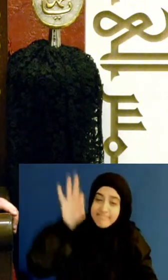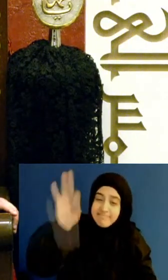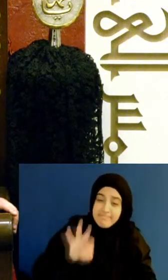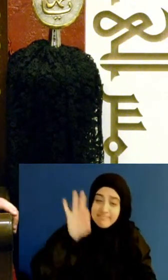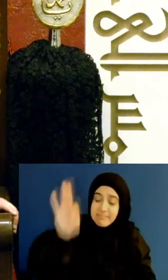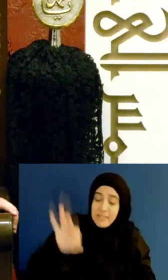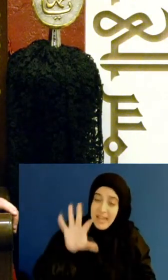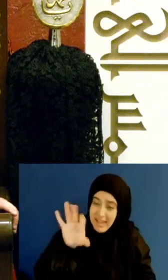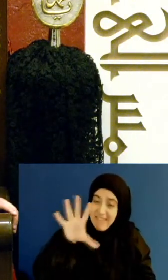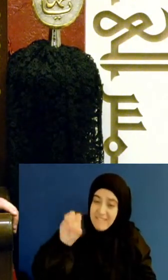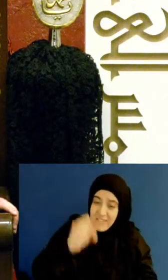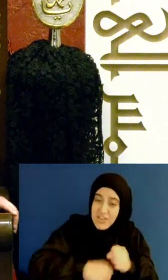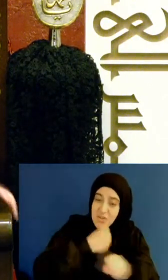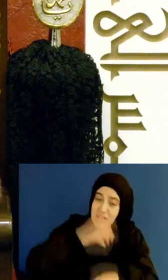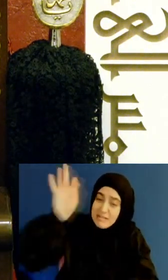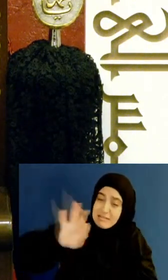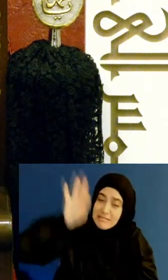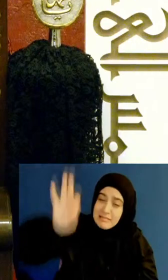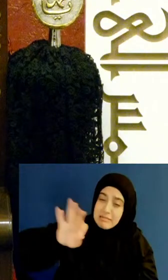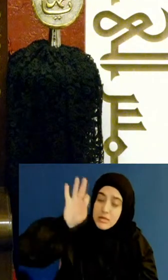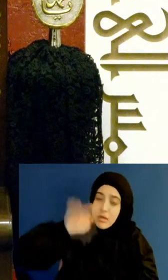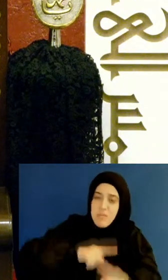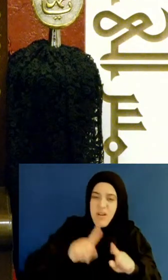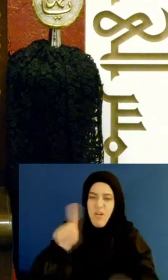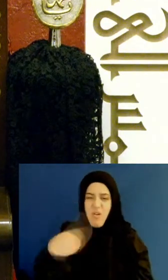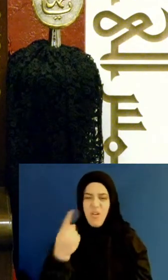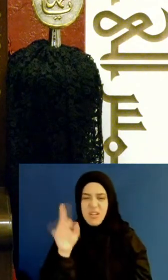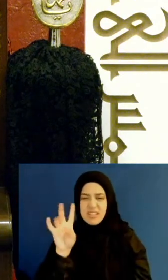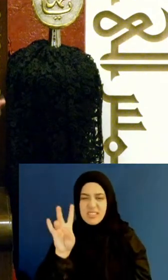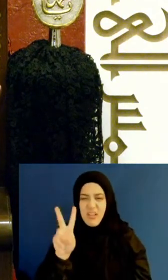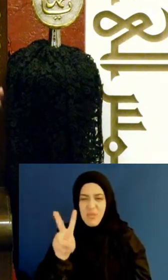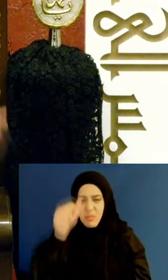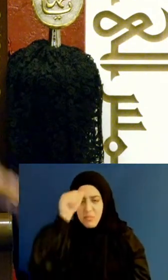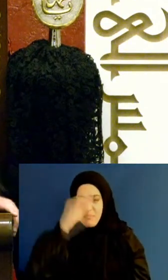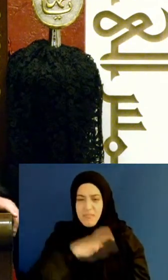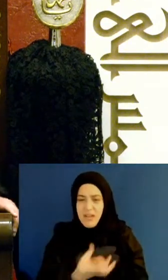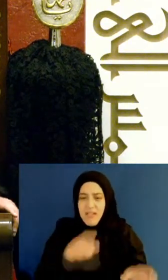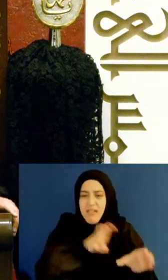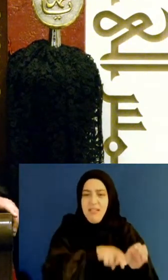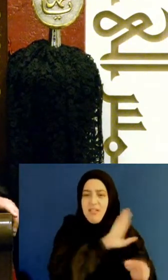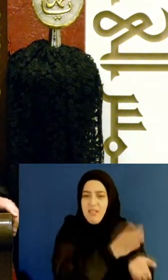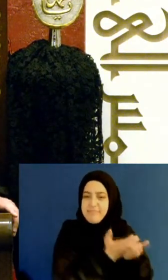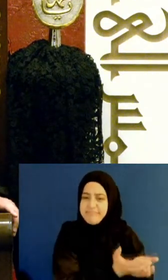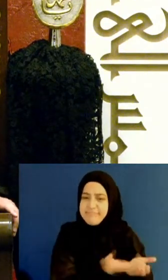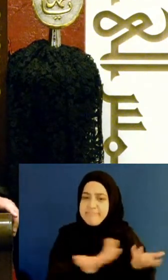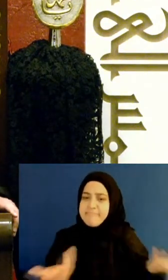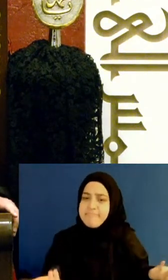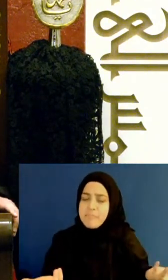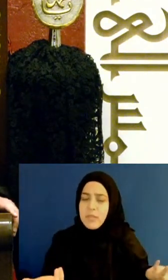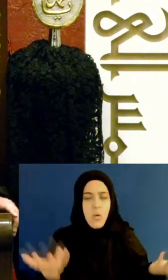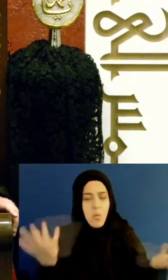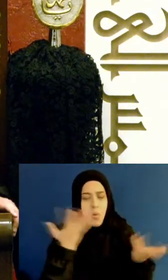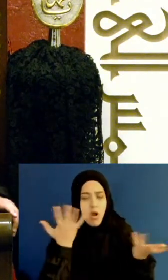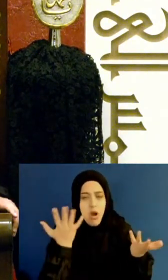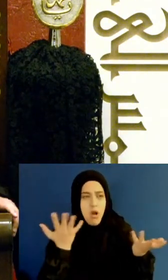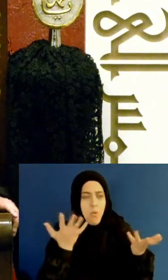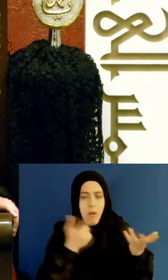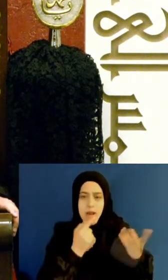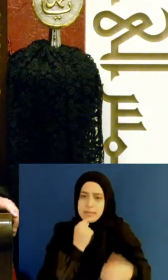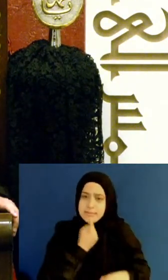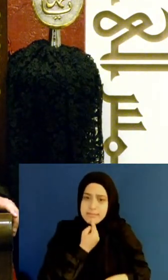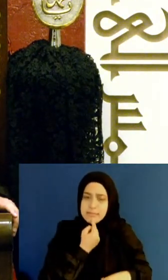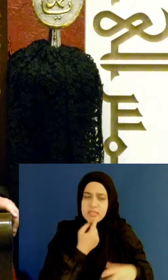and hence boarded the ark. What was so critical about the message of Nabi Nuh? Did the concept